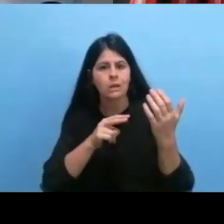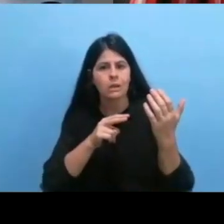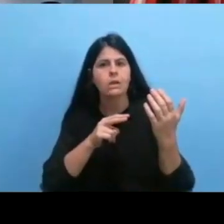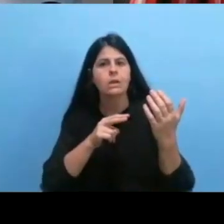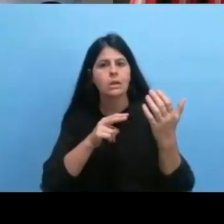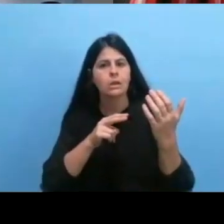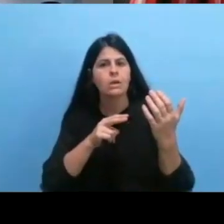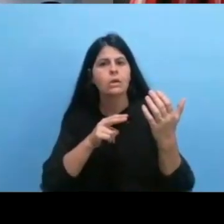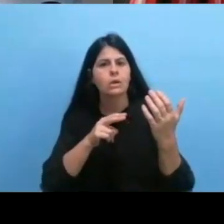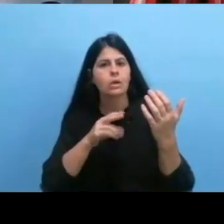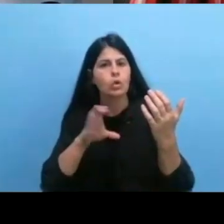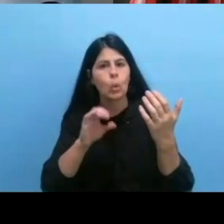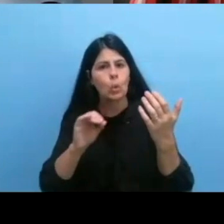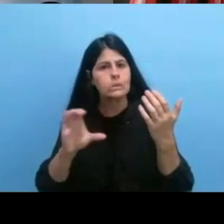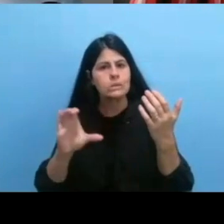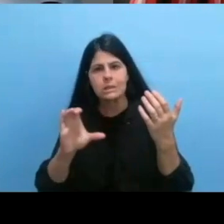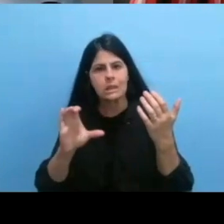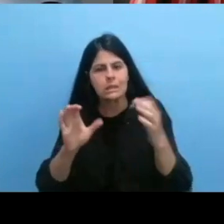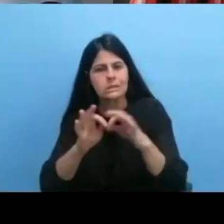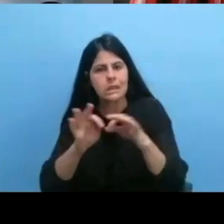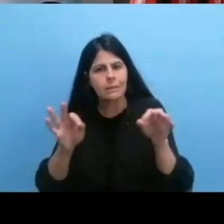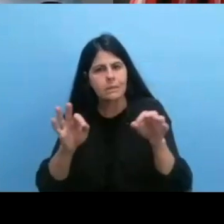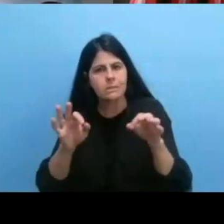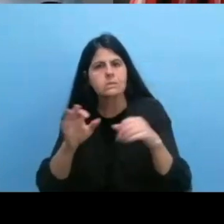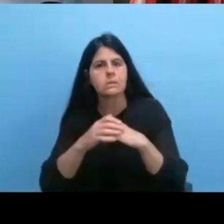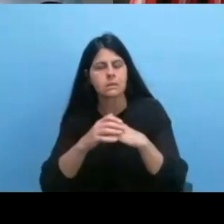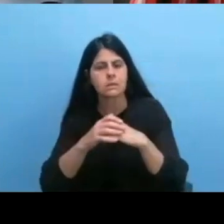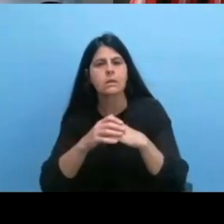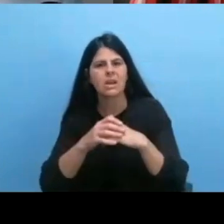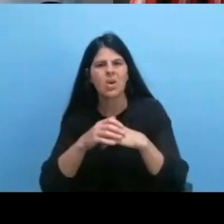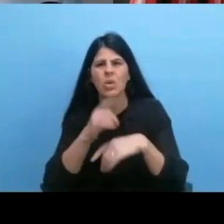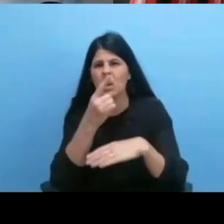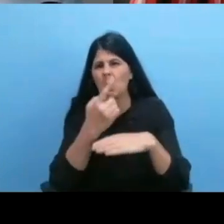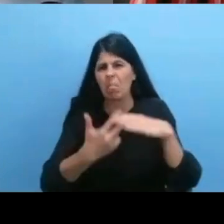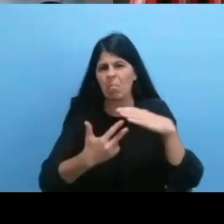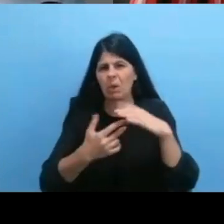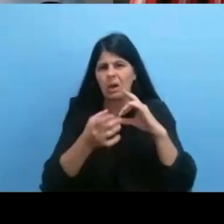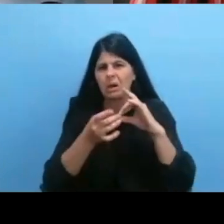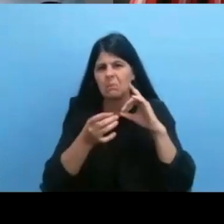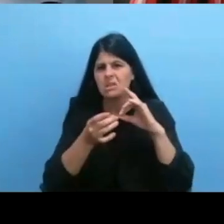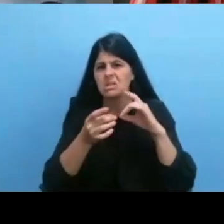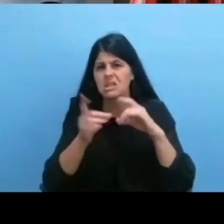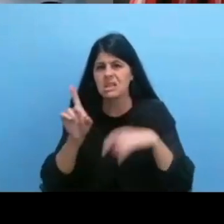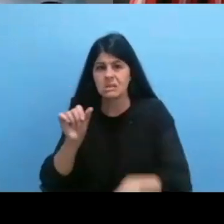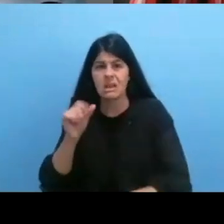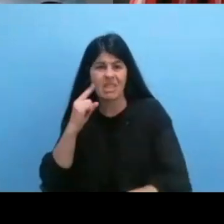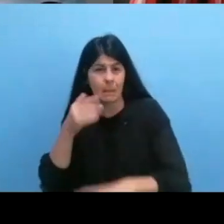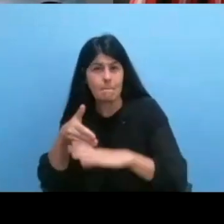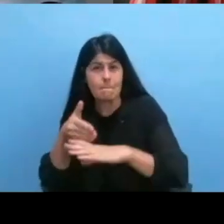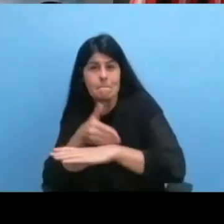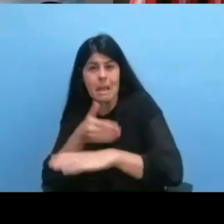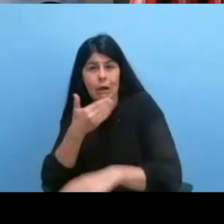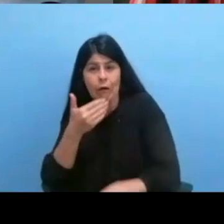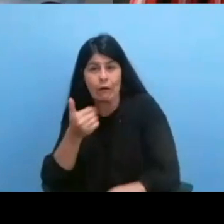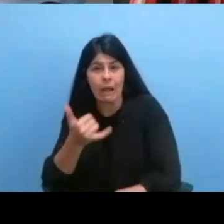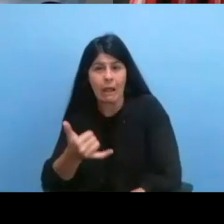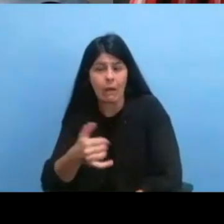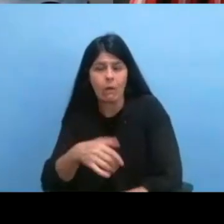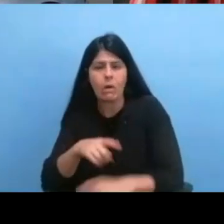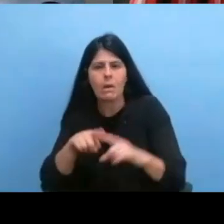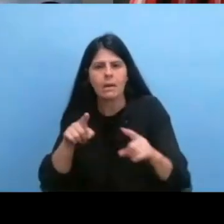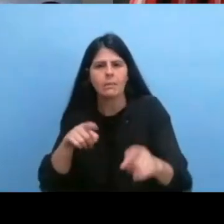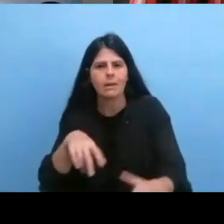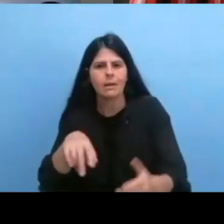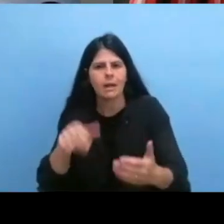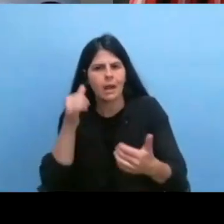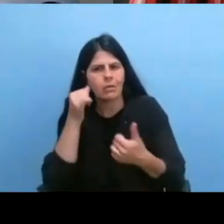to a half would specifically mention disability. I think it's better now, but even something simple like that, like, oh, okay, I remember filling